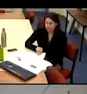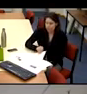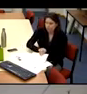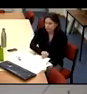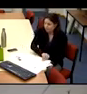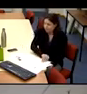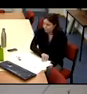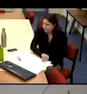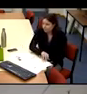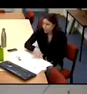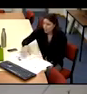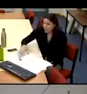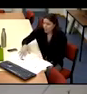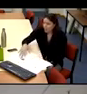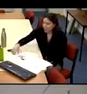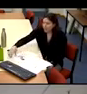for newspapers.